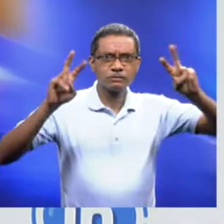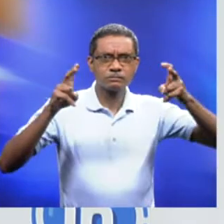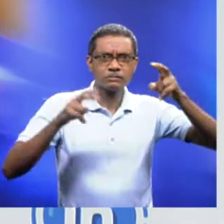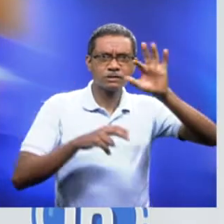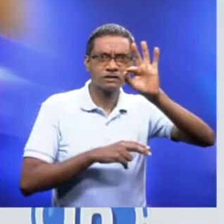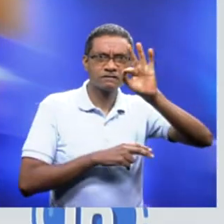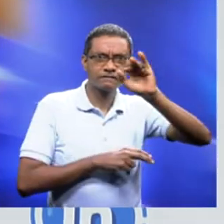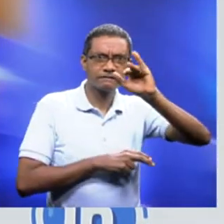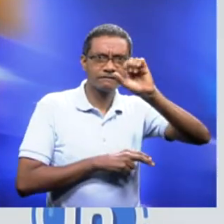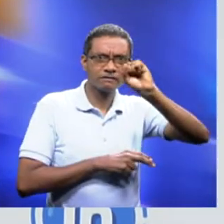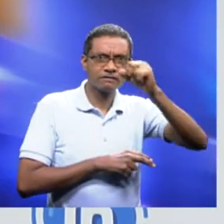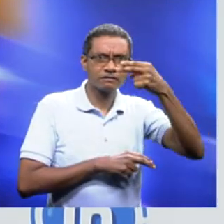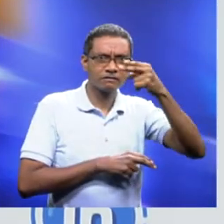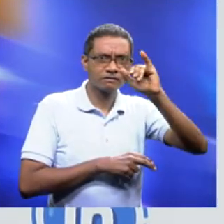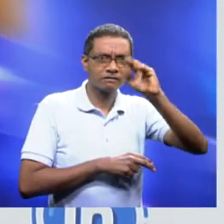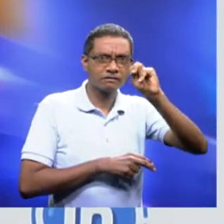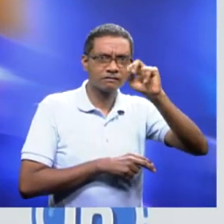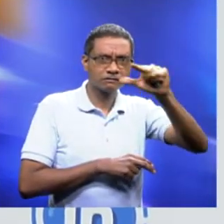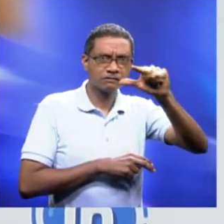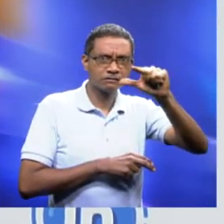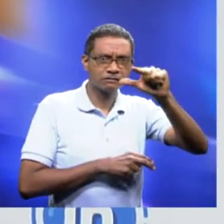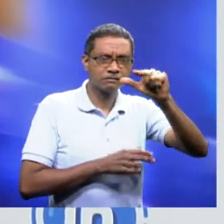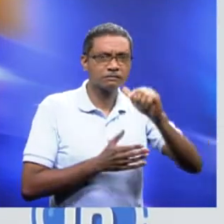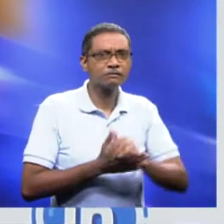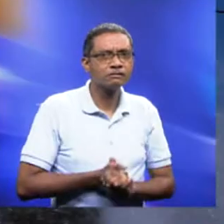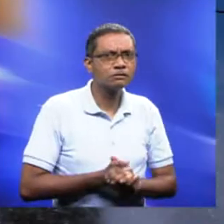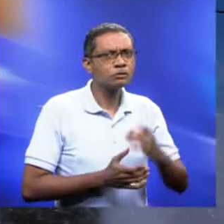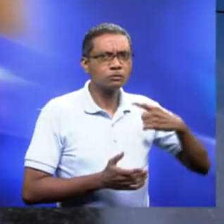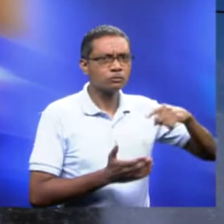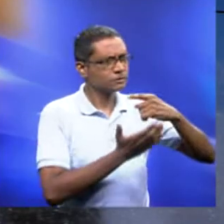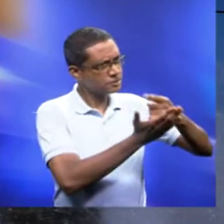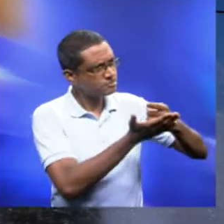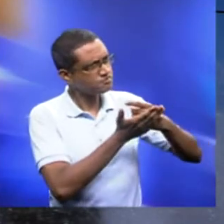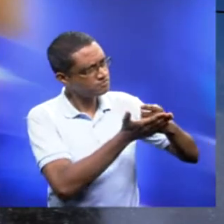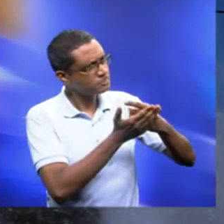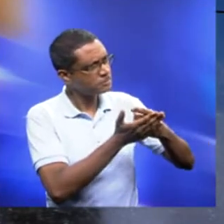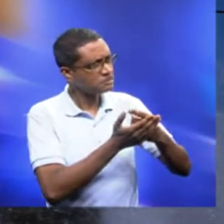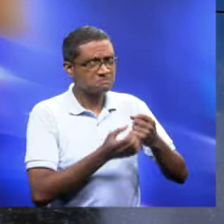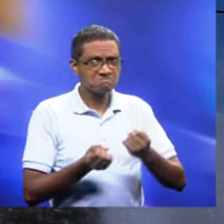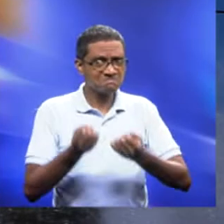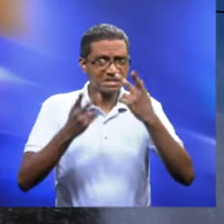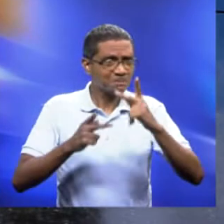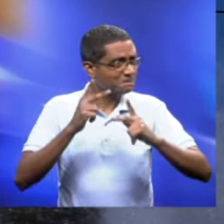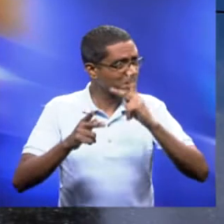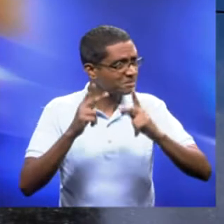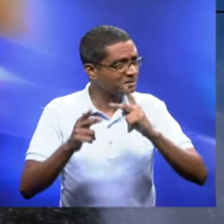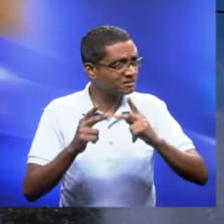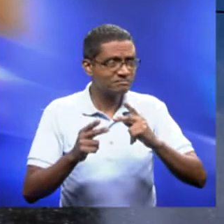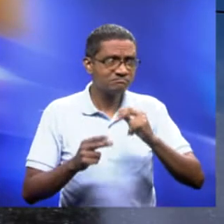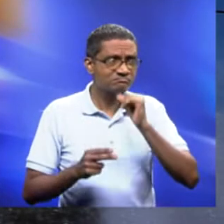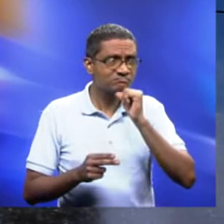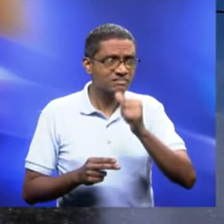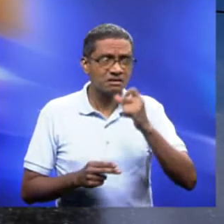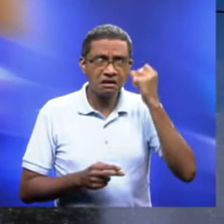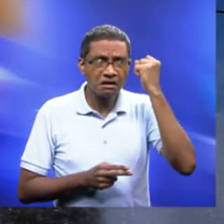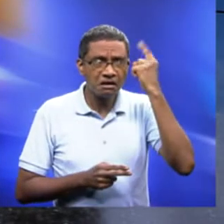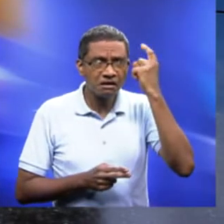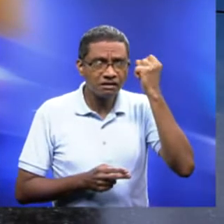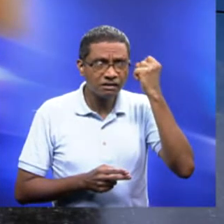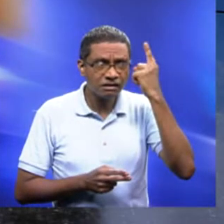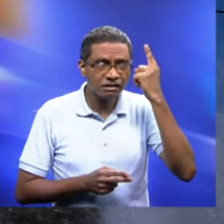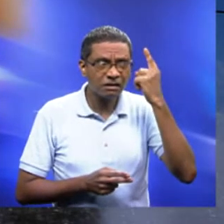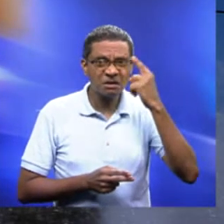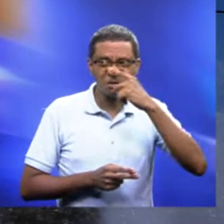held discussions prior and discussing, and we realized that not many people understand that there are persons